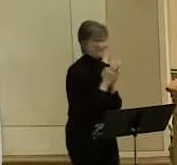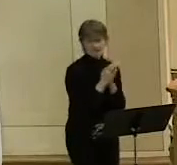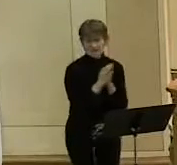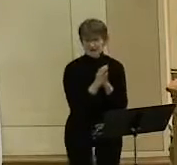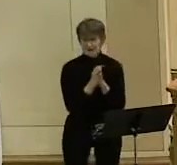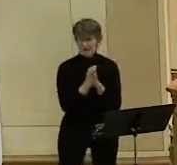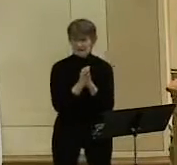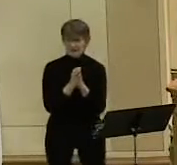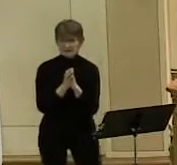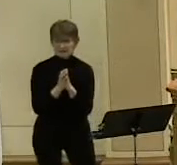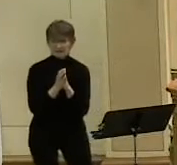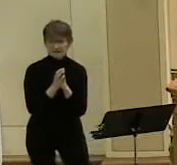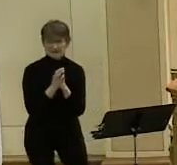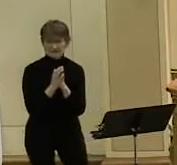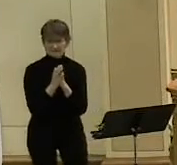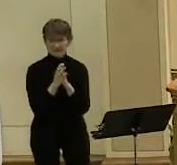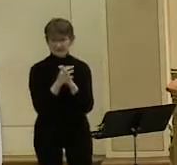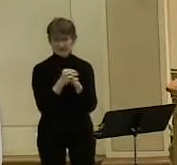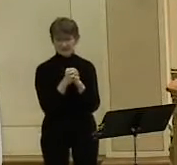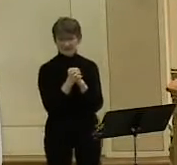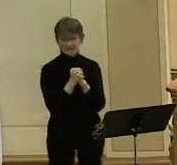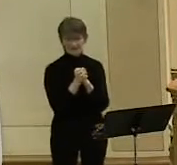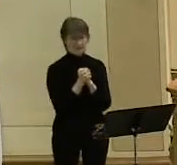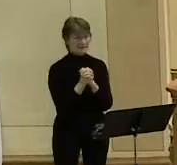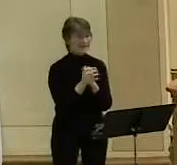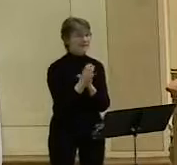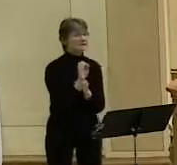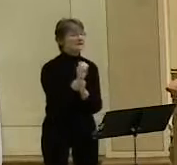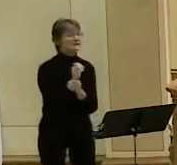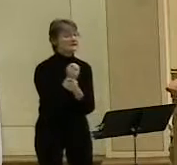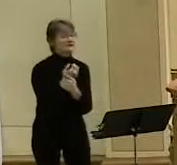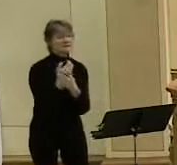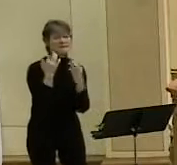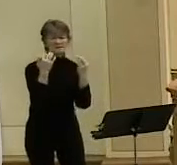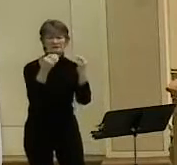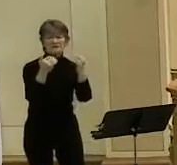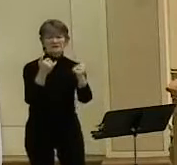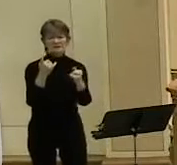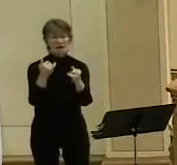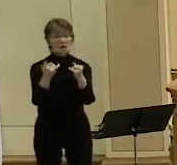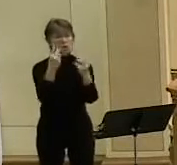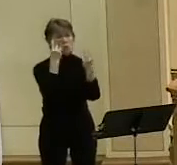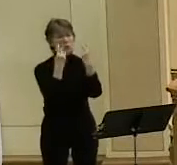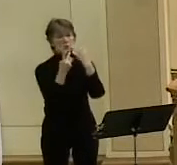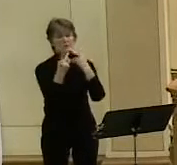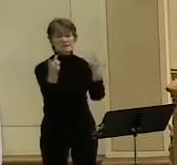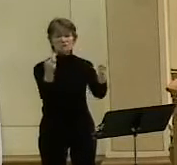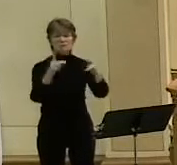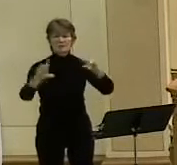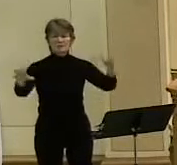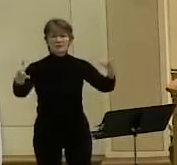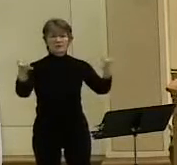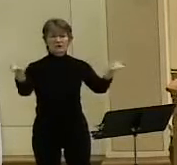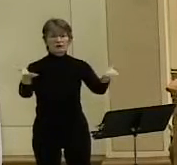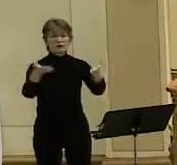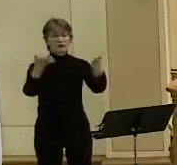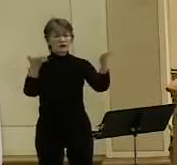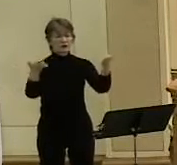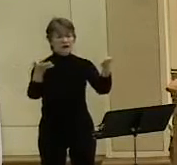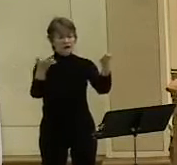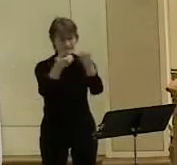Look upon your flock, kind shepherd, and be pleased to settle in eternal pastures the sheep you have